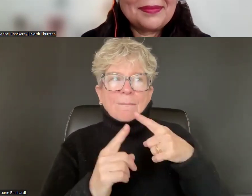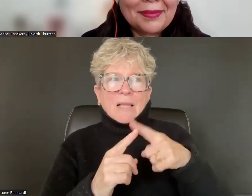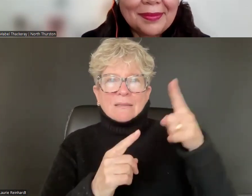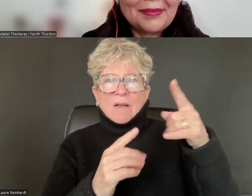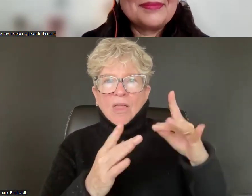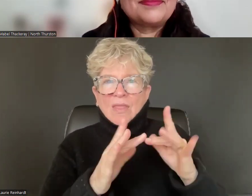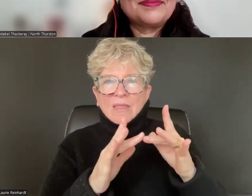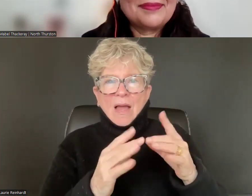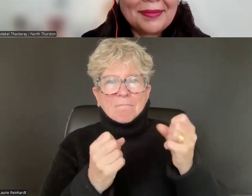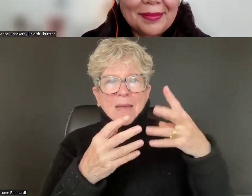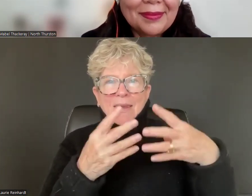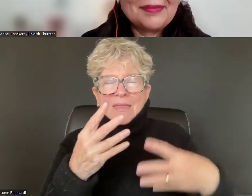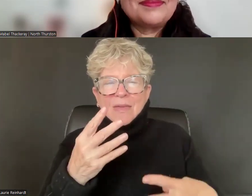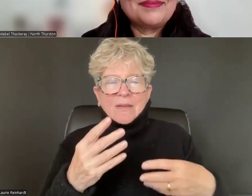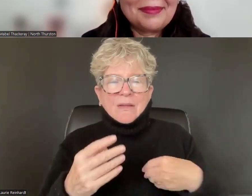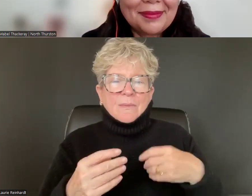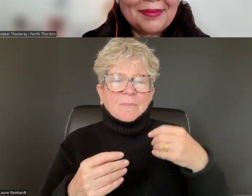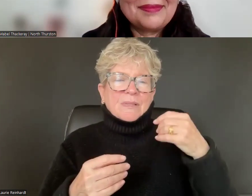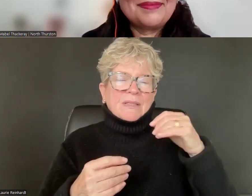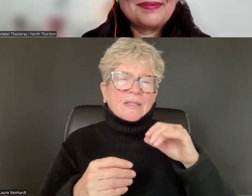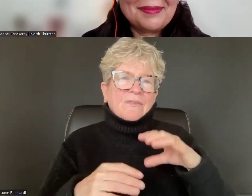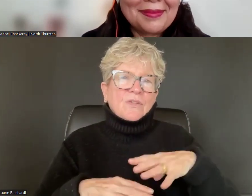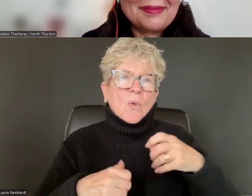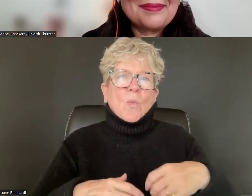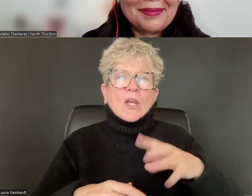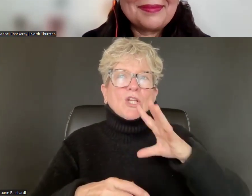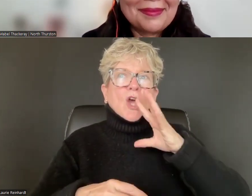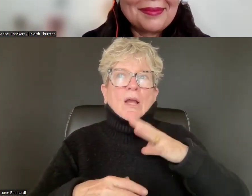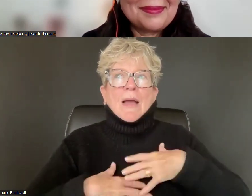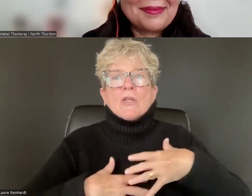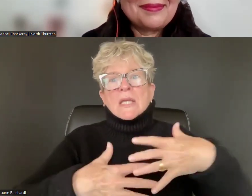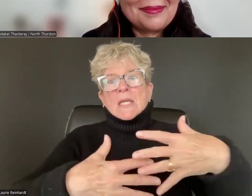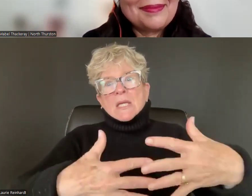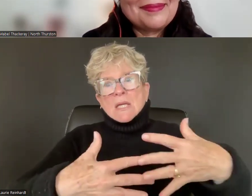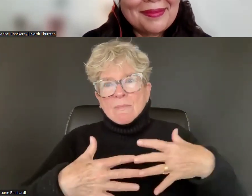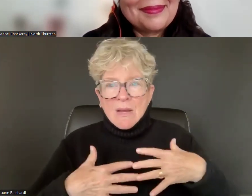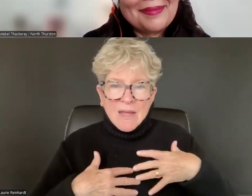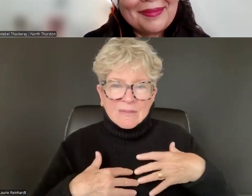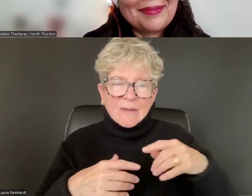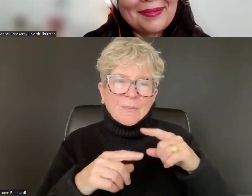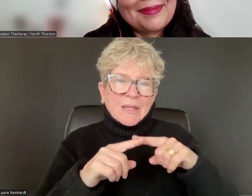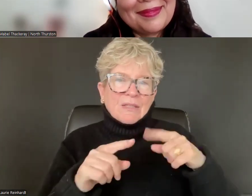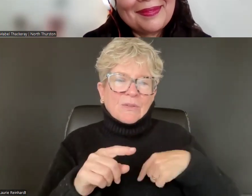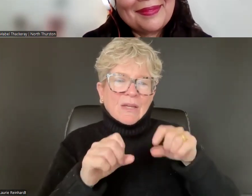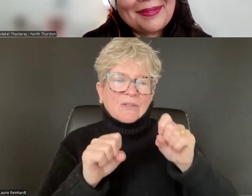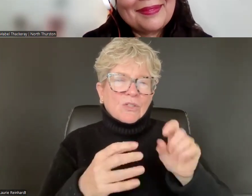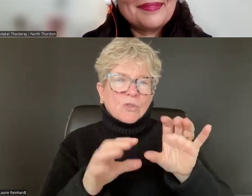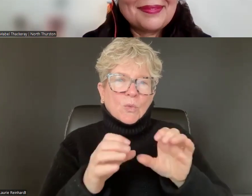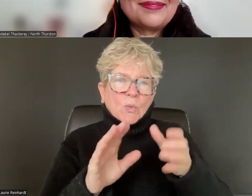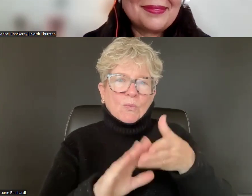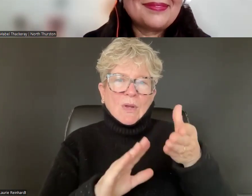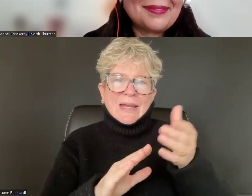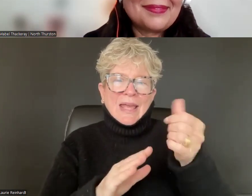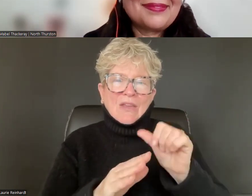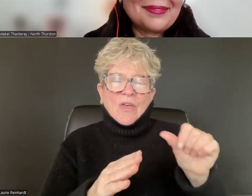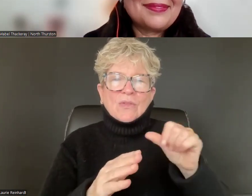if you're not somebody who wants to talk about nice deep breaths, you can just play any one of those. And Caitlin has come